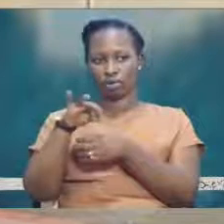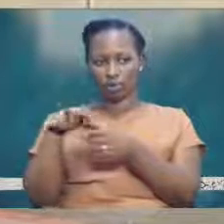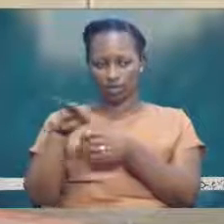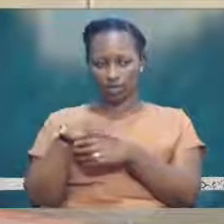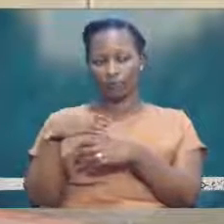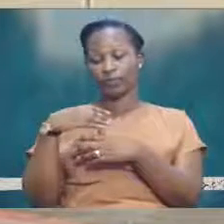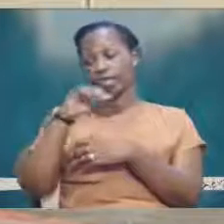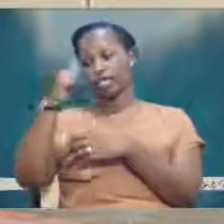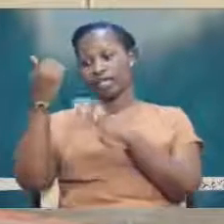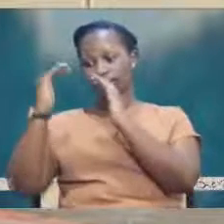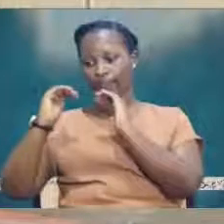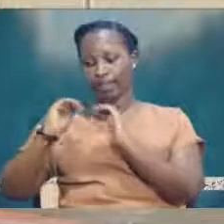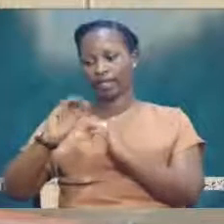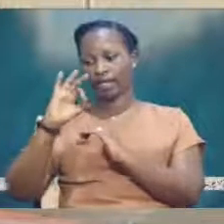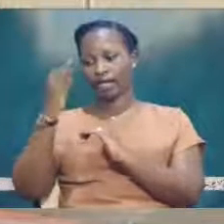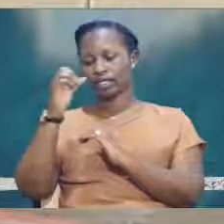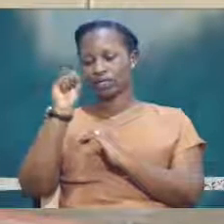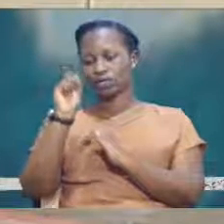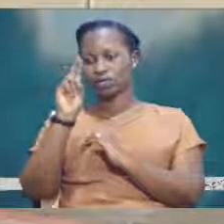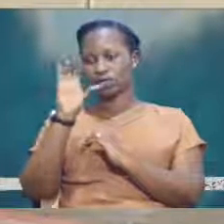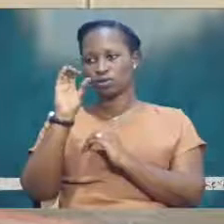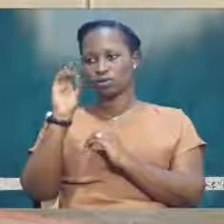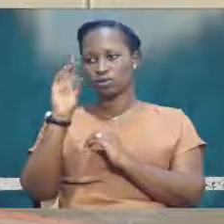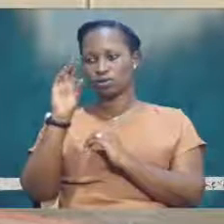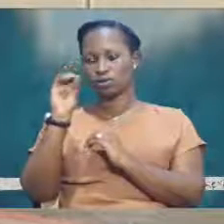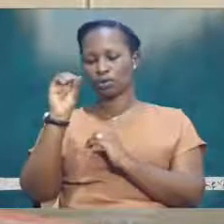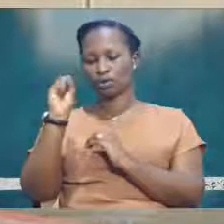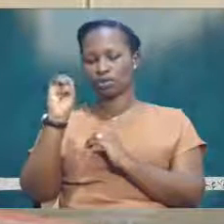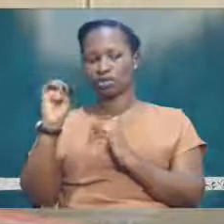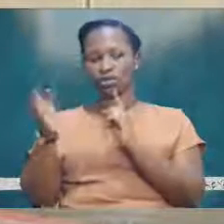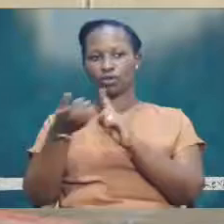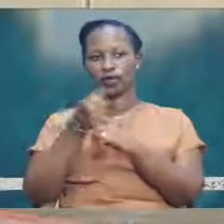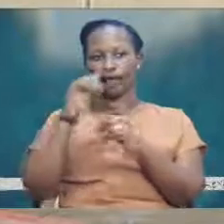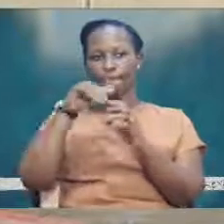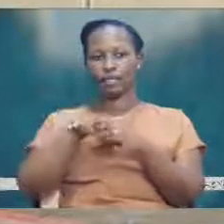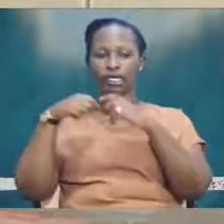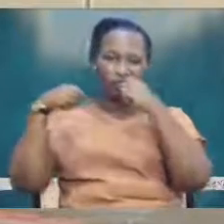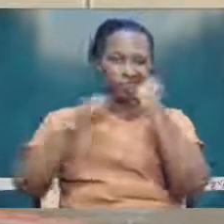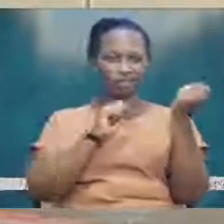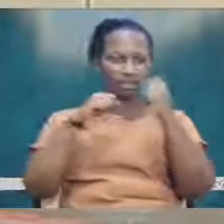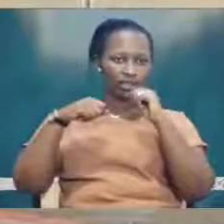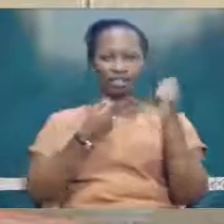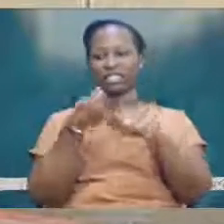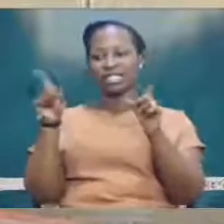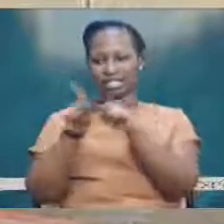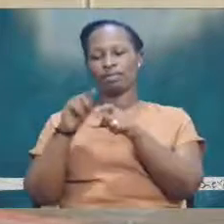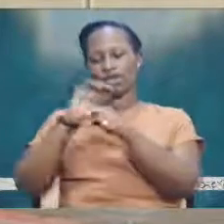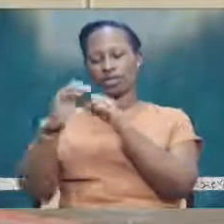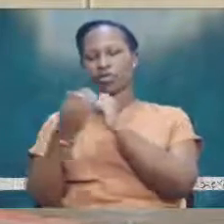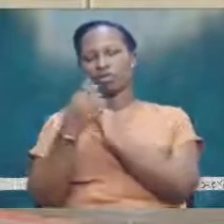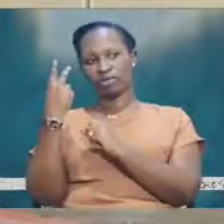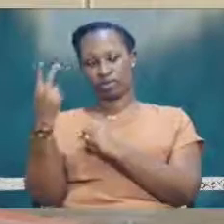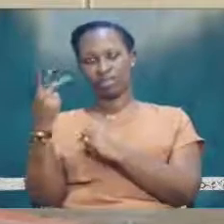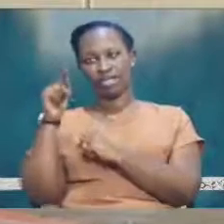sugarcane is a disaccharide because it is formed from glucose and fructose